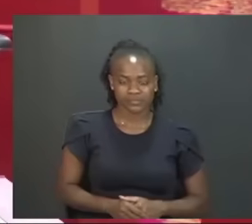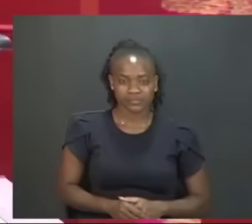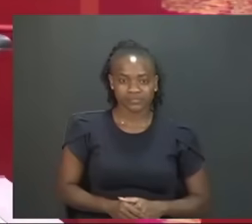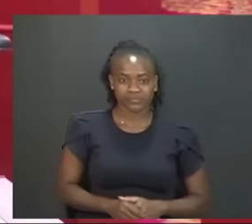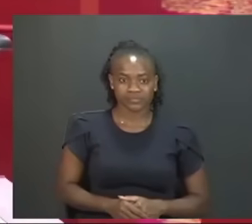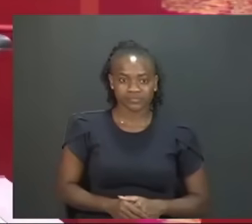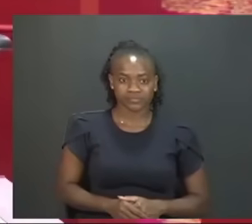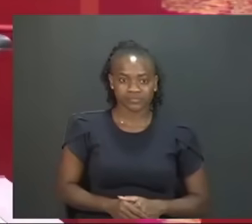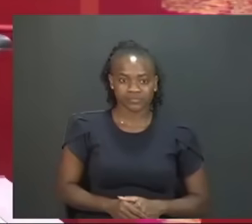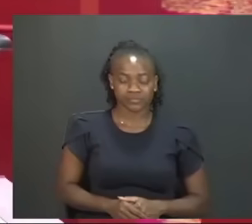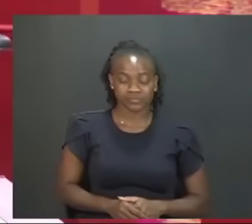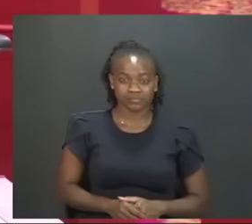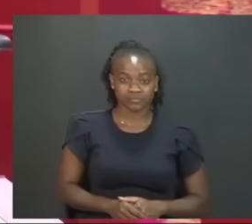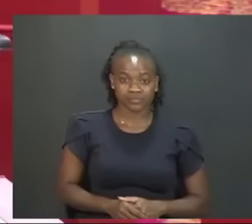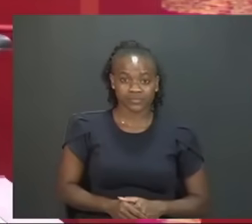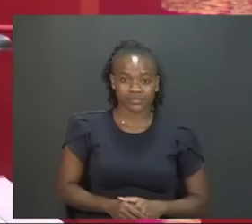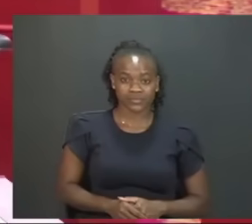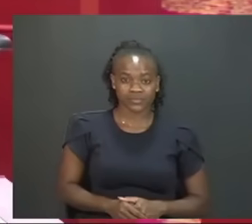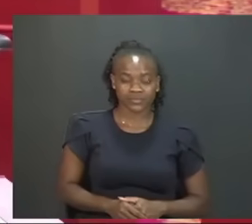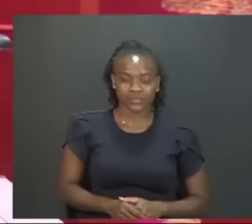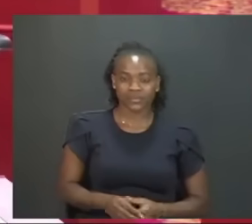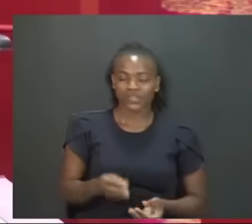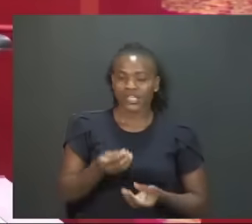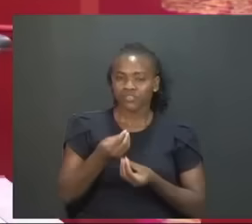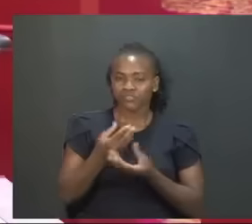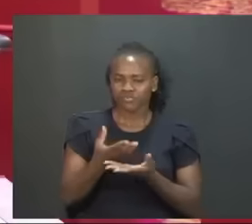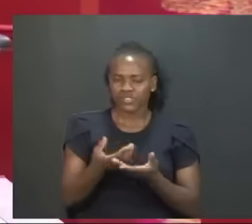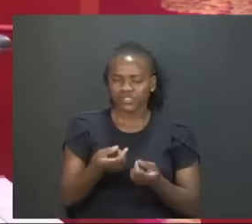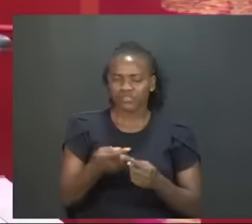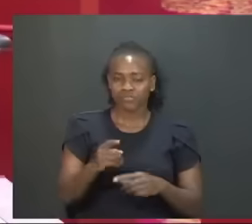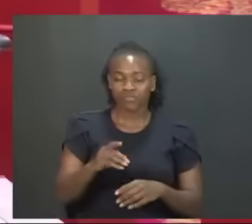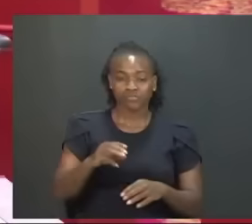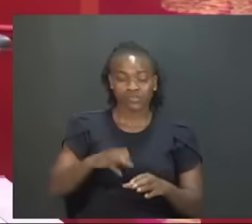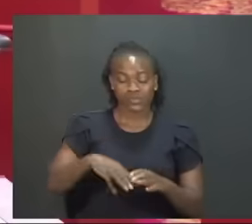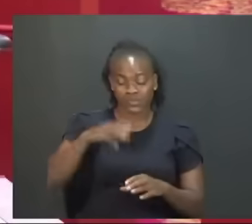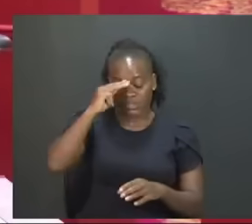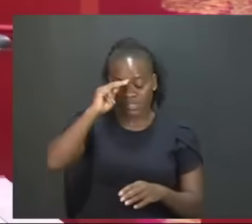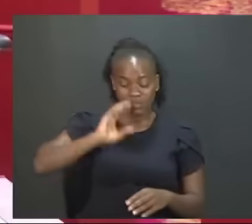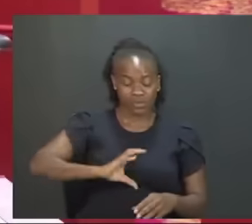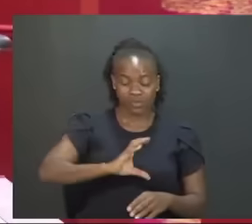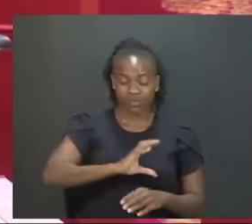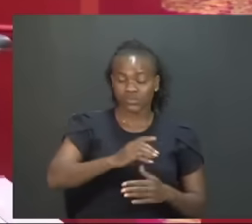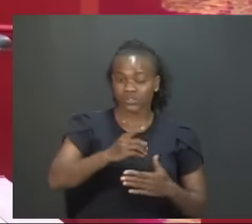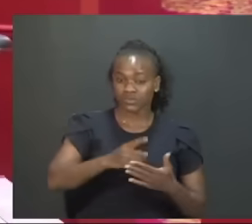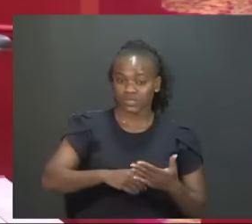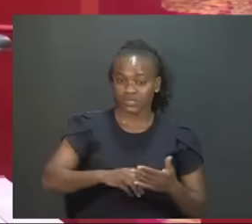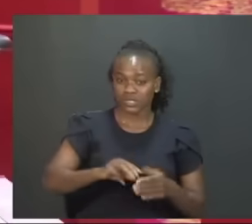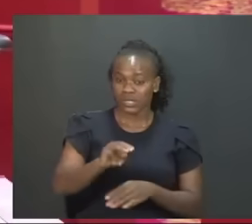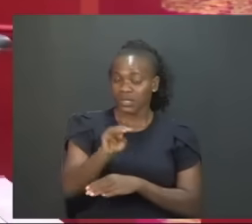The indication I have from the chairman of the committee is that on Monday